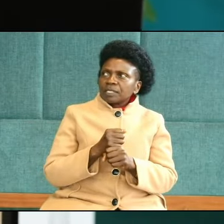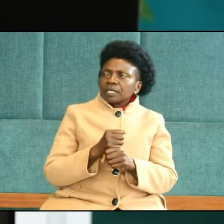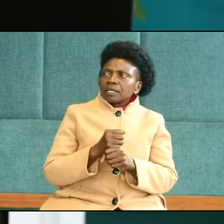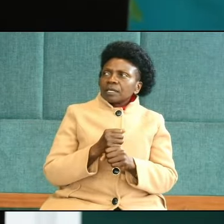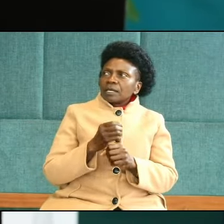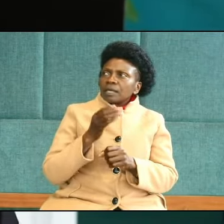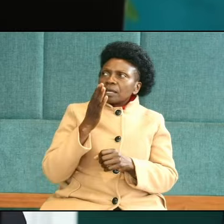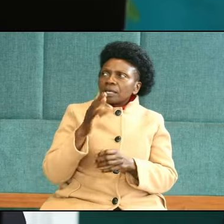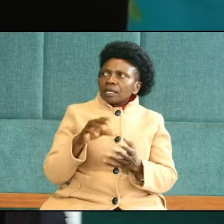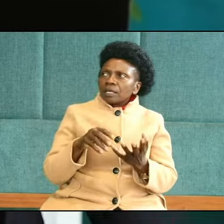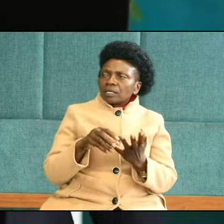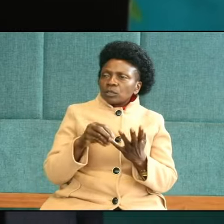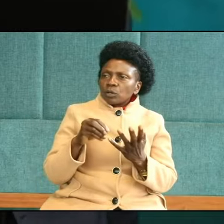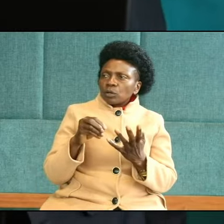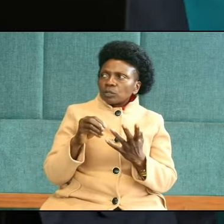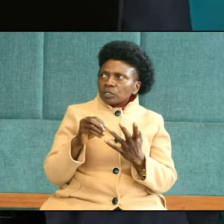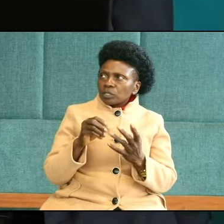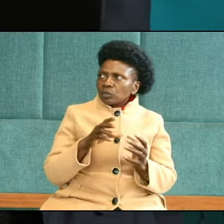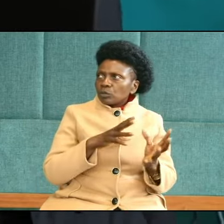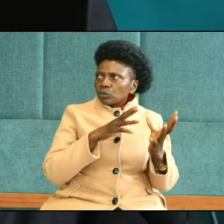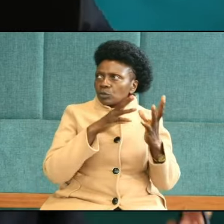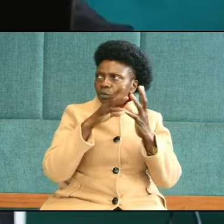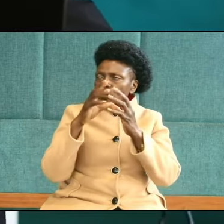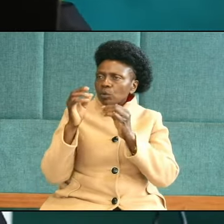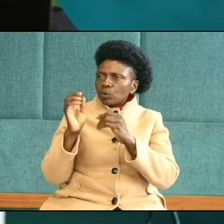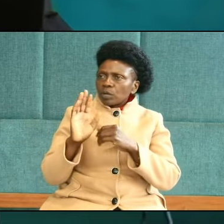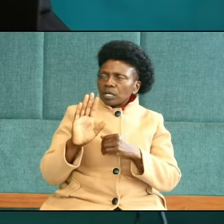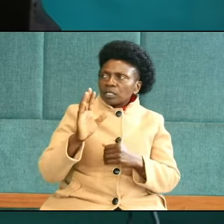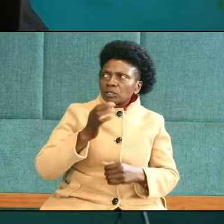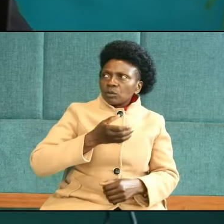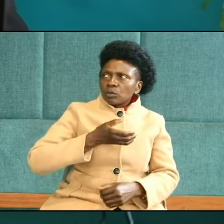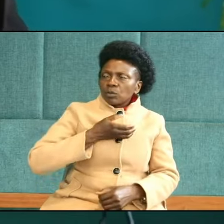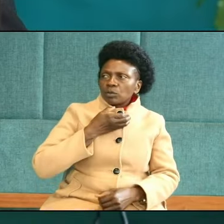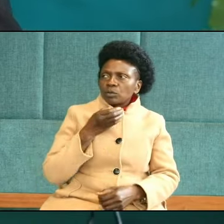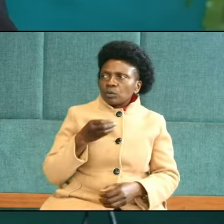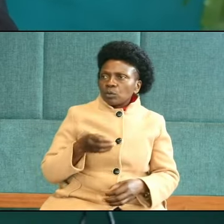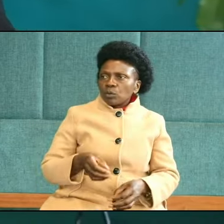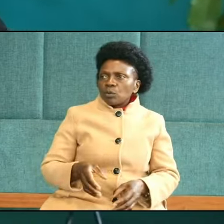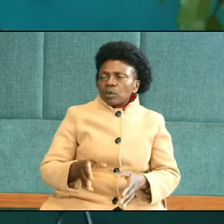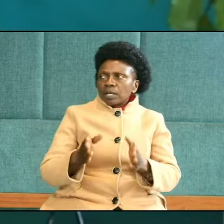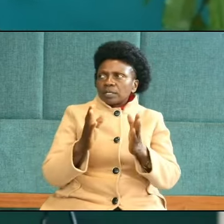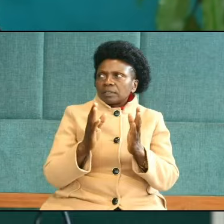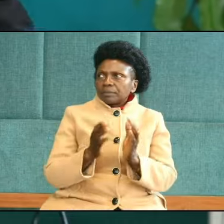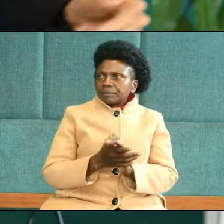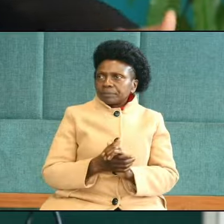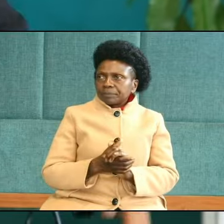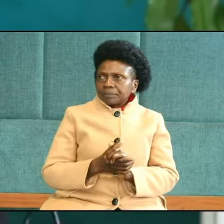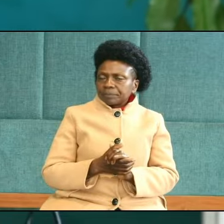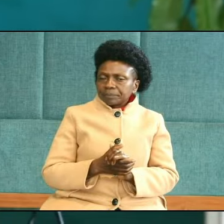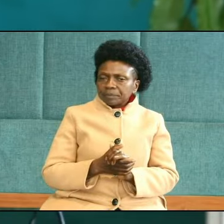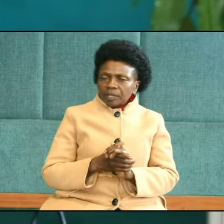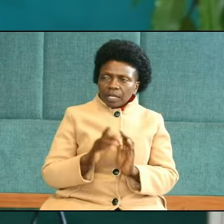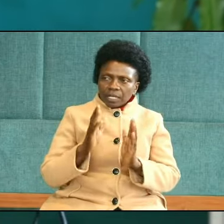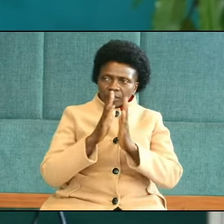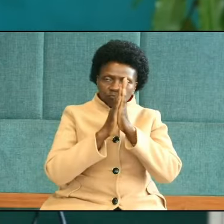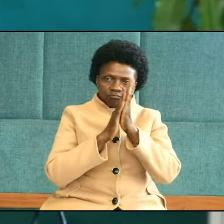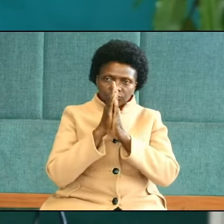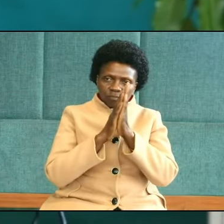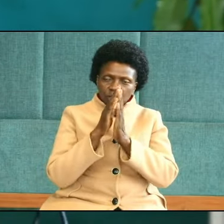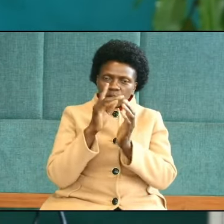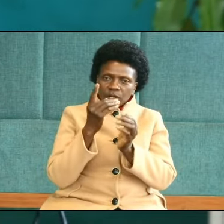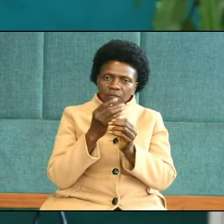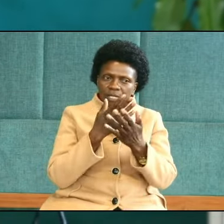he chose to go his own way. Now, you know what's interesting? This is one of the things